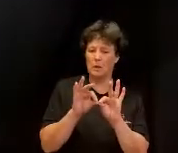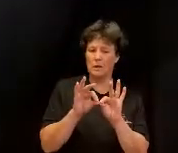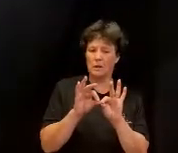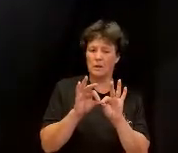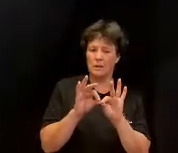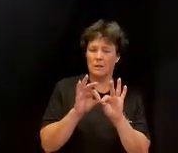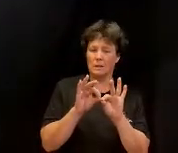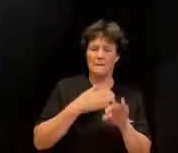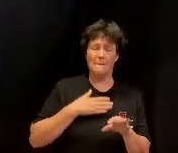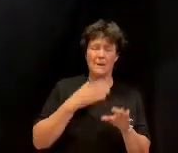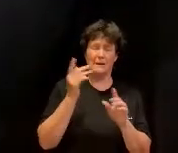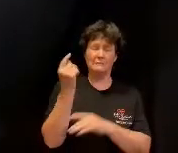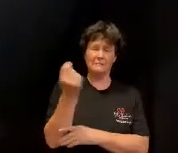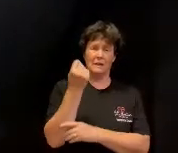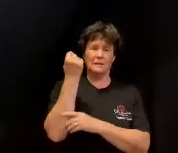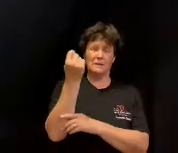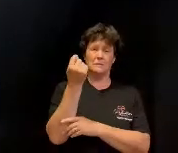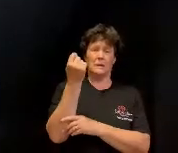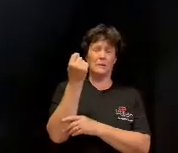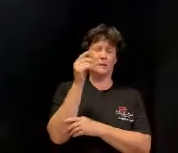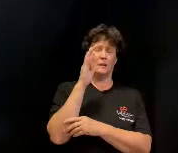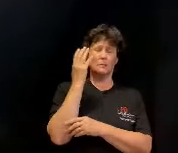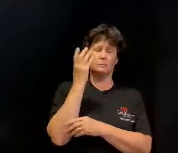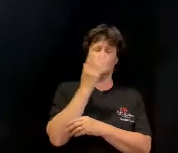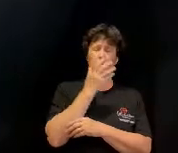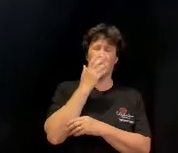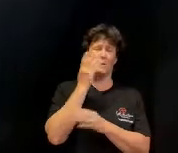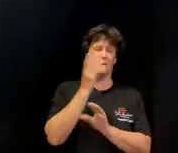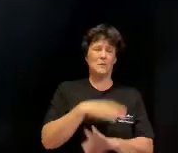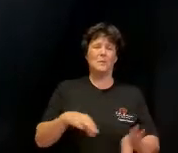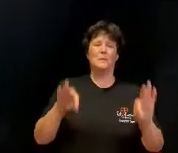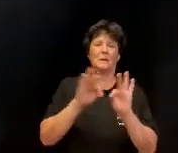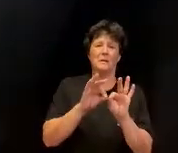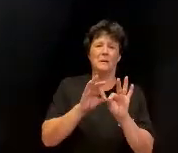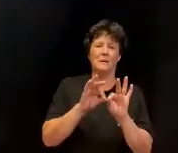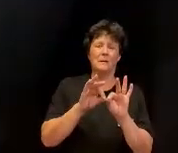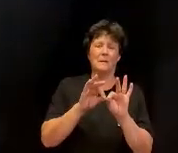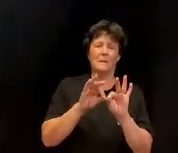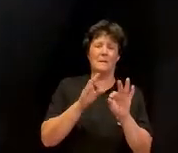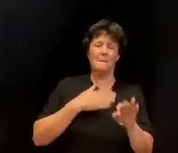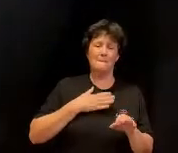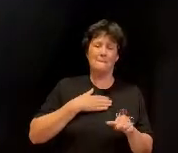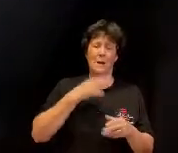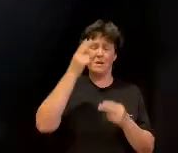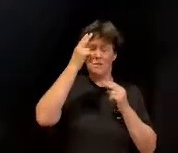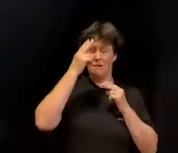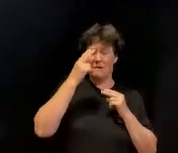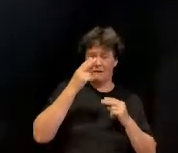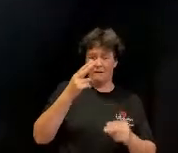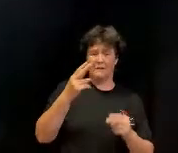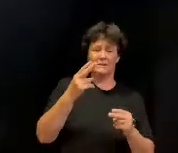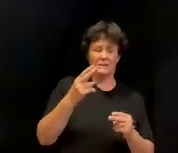My testimony is so important. Our integrity matters, and the way we live matters.